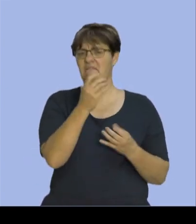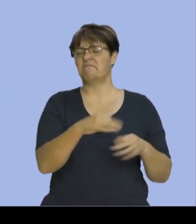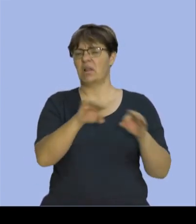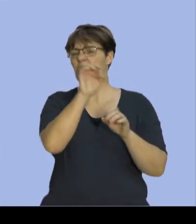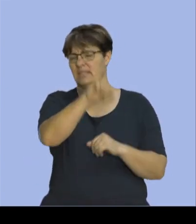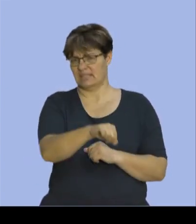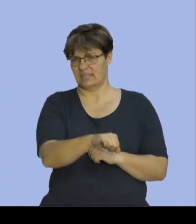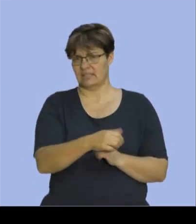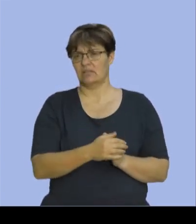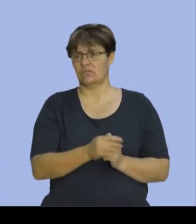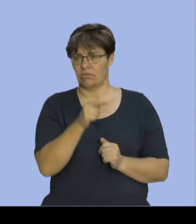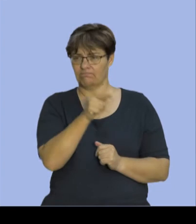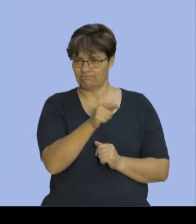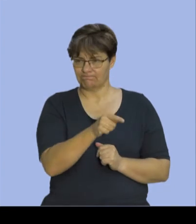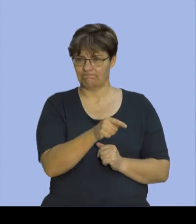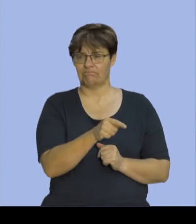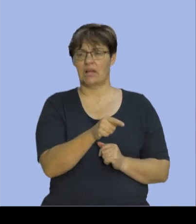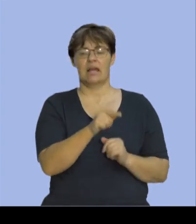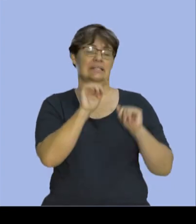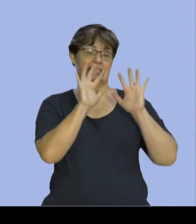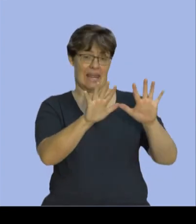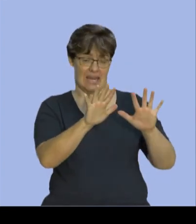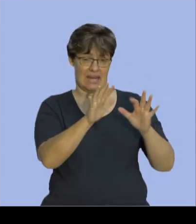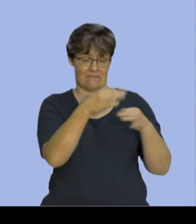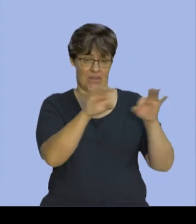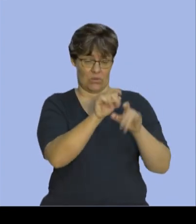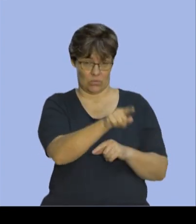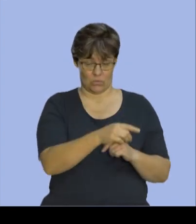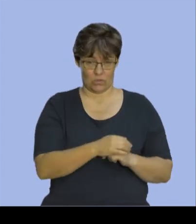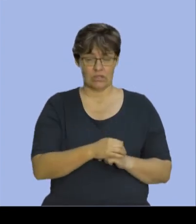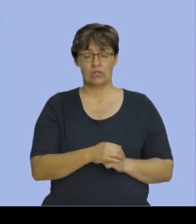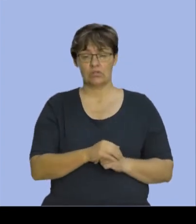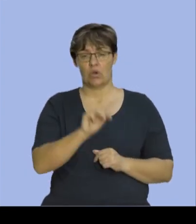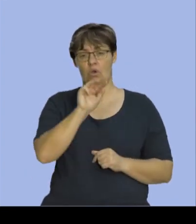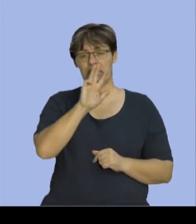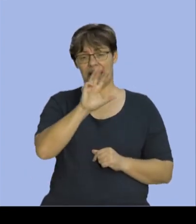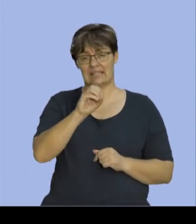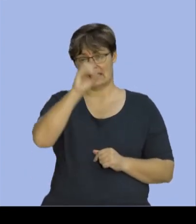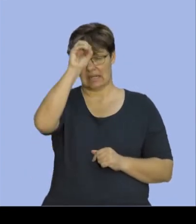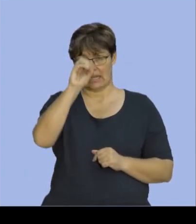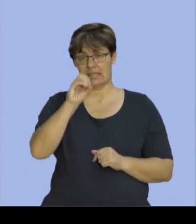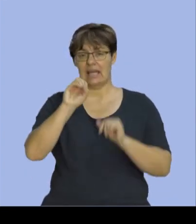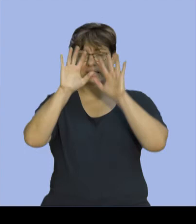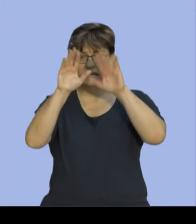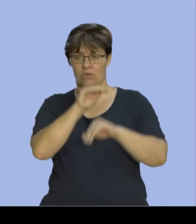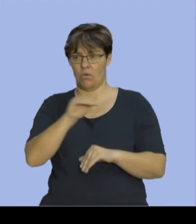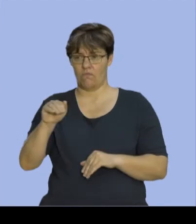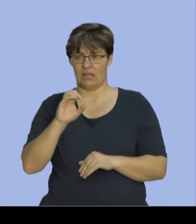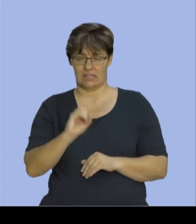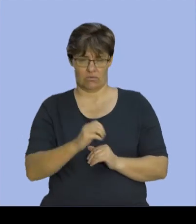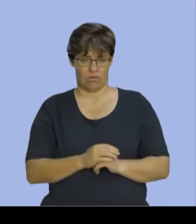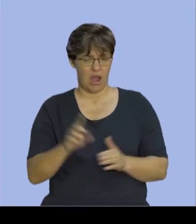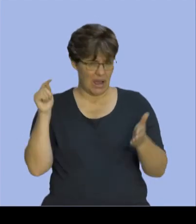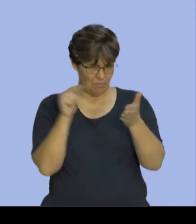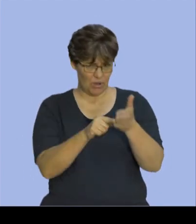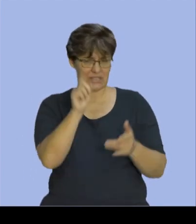of y, we might have it. In this instance, our y is 10. If I want to solve this, tan 90 degrees is 10 over